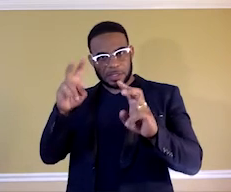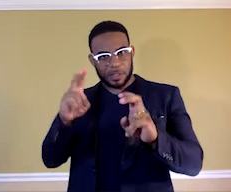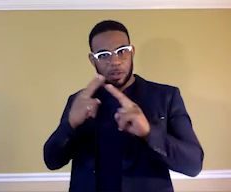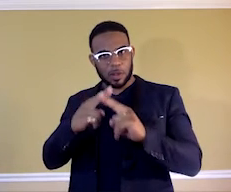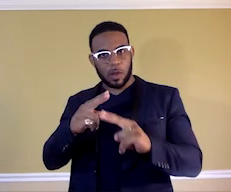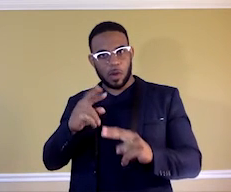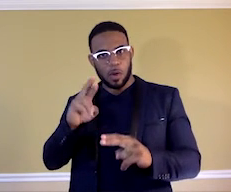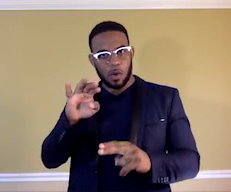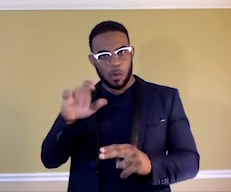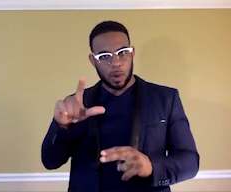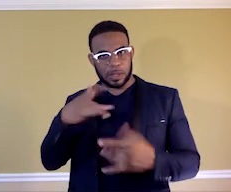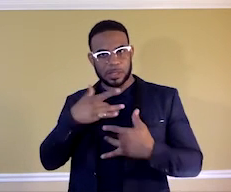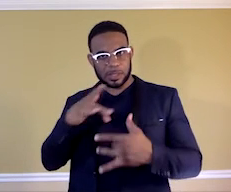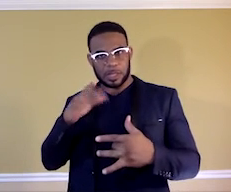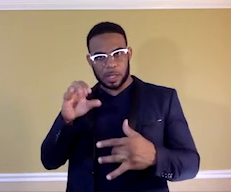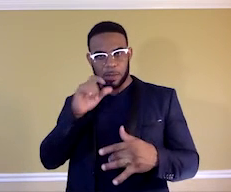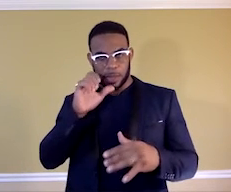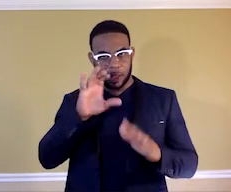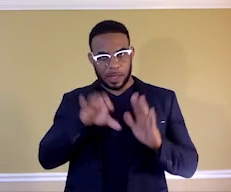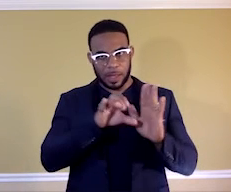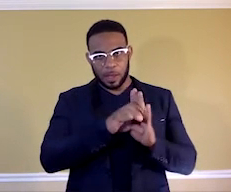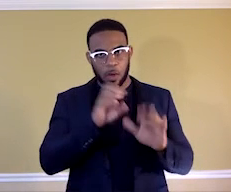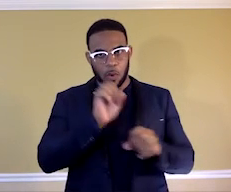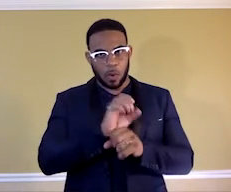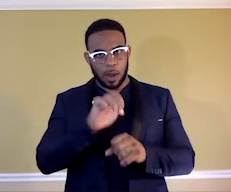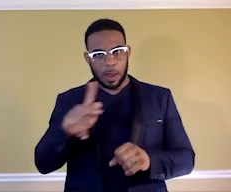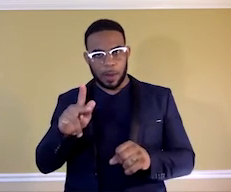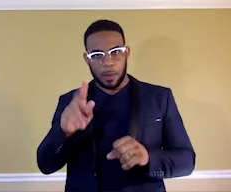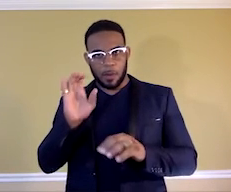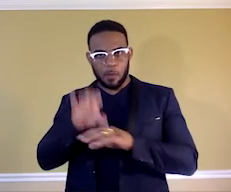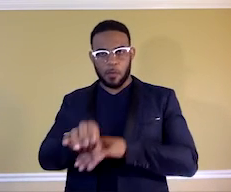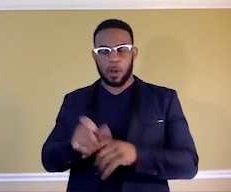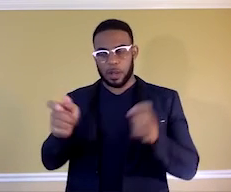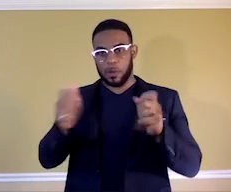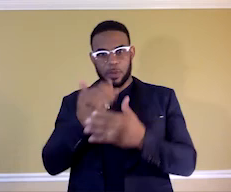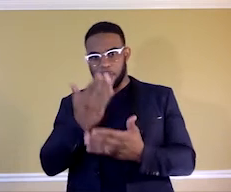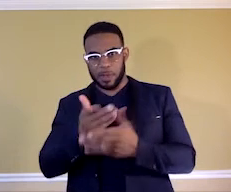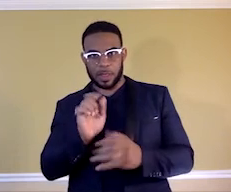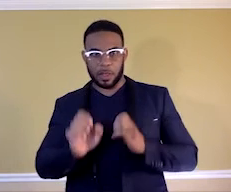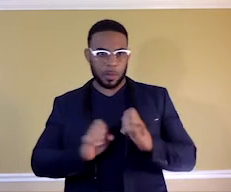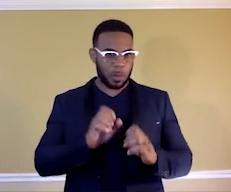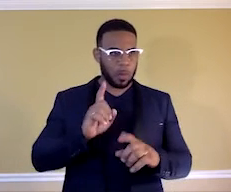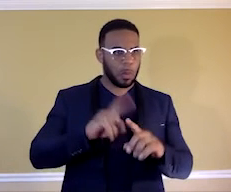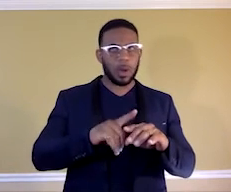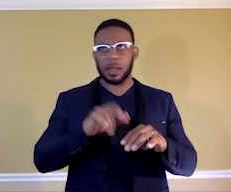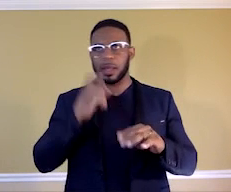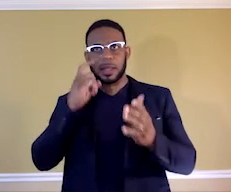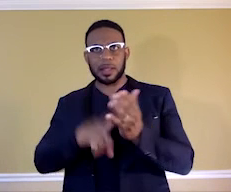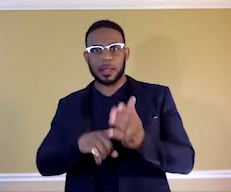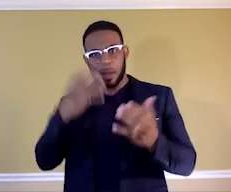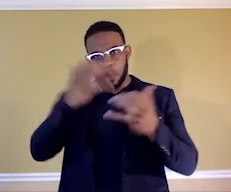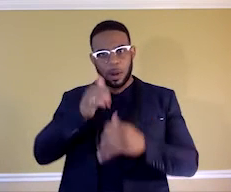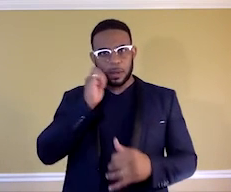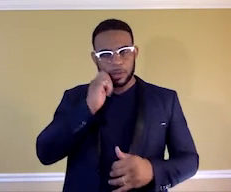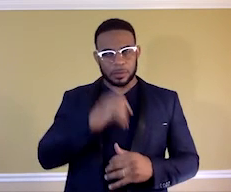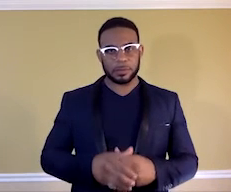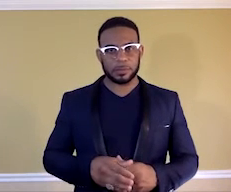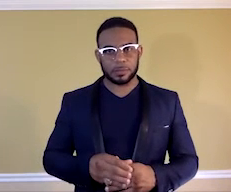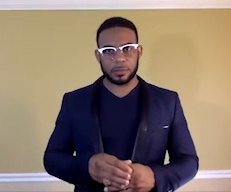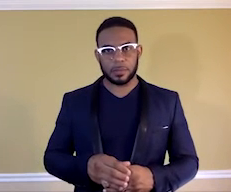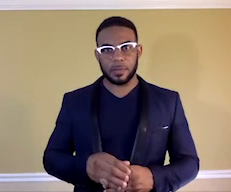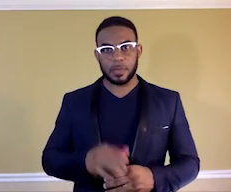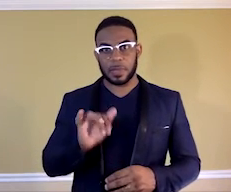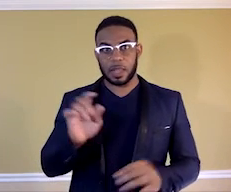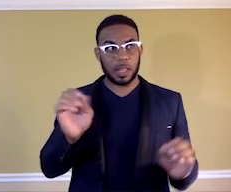Racial Sensitivity, the company the characters work at is forced to grapple with the fact that their motion sensors cannot detect darker skin. And